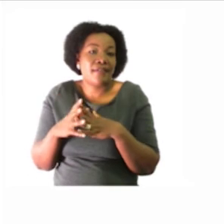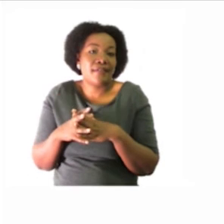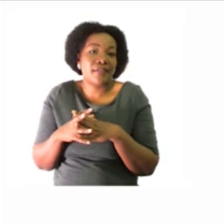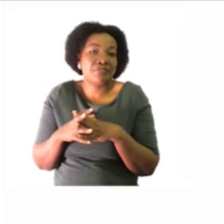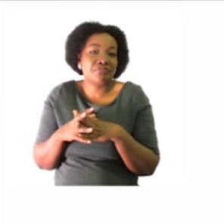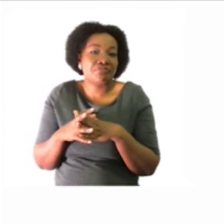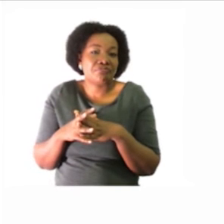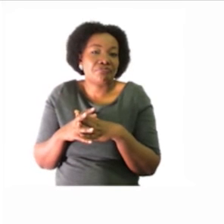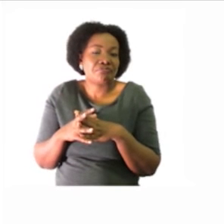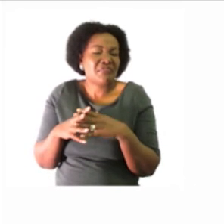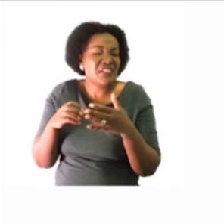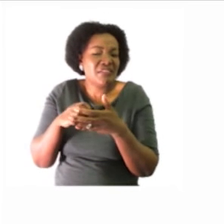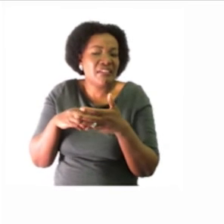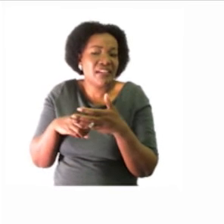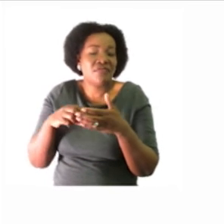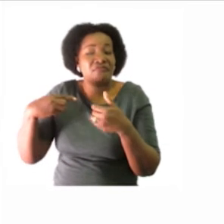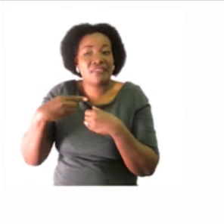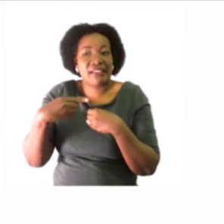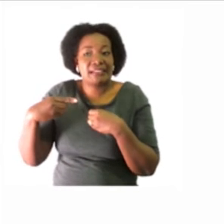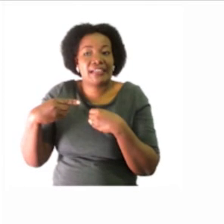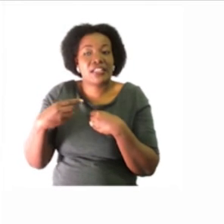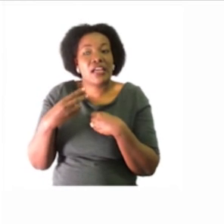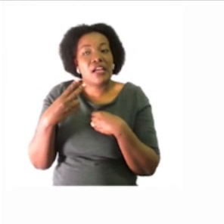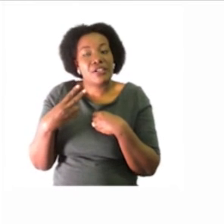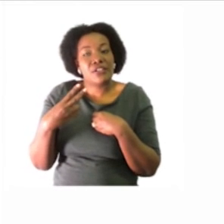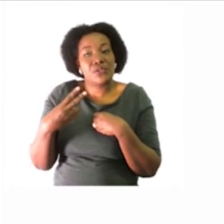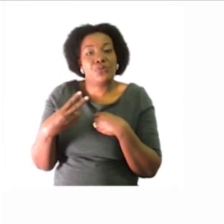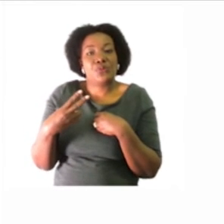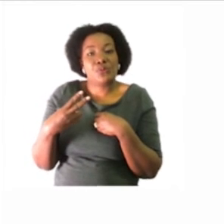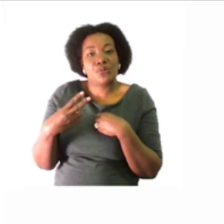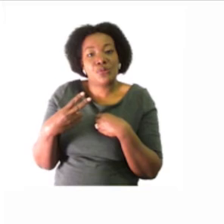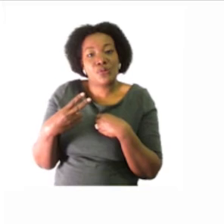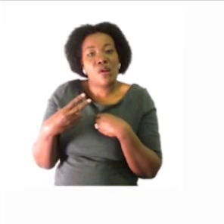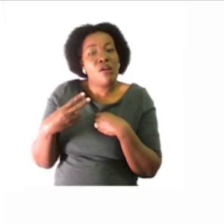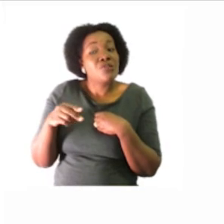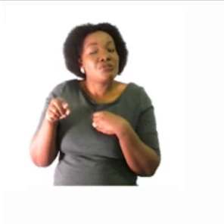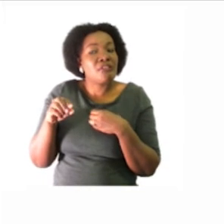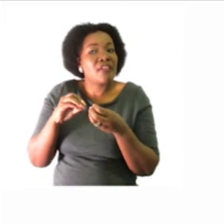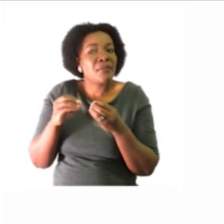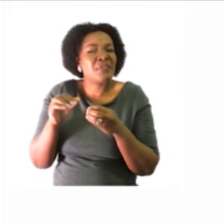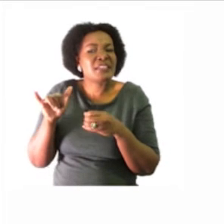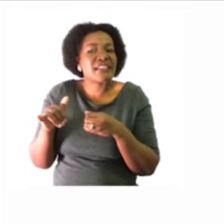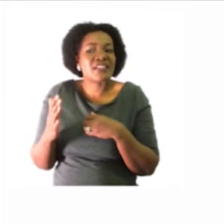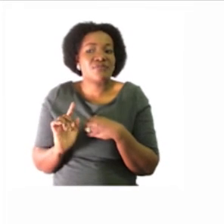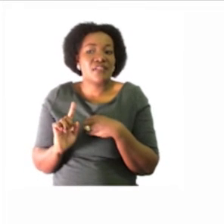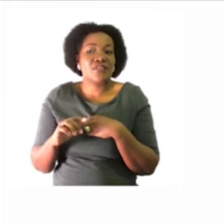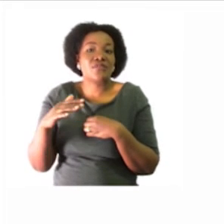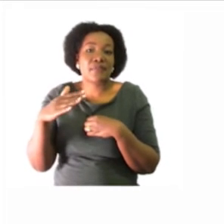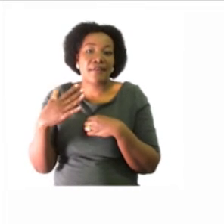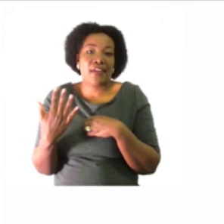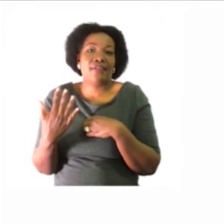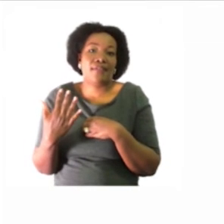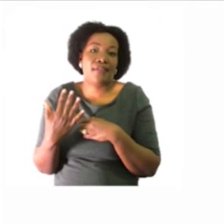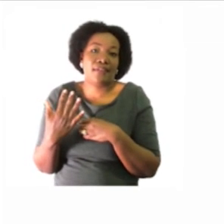So if you take away 2 from the 7, you will get the total of a 5. All right?